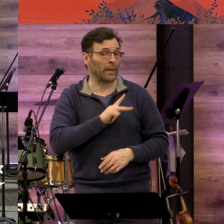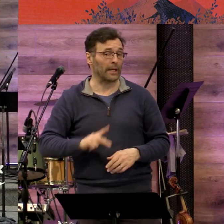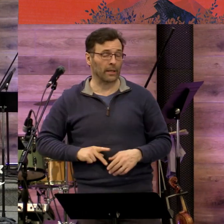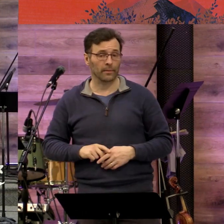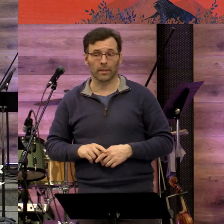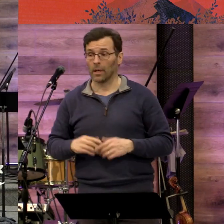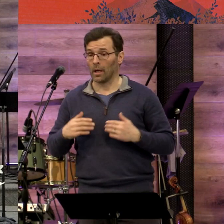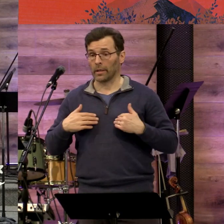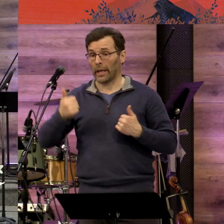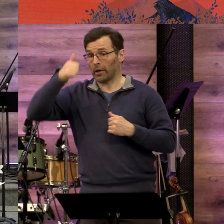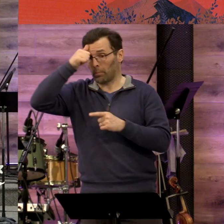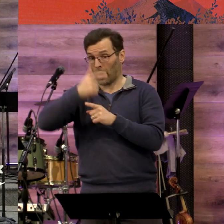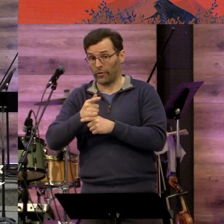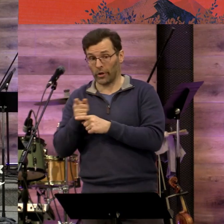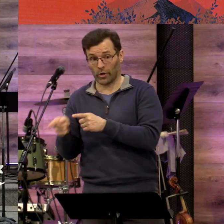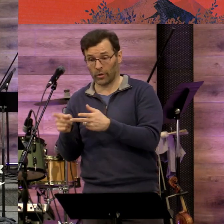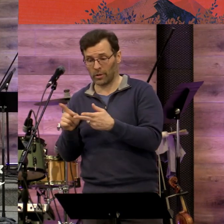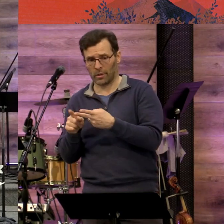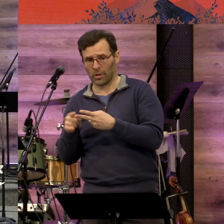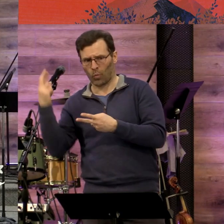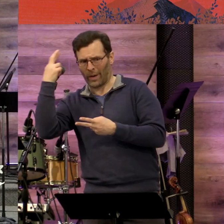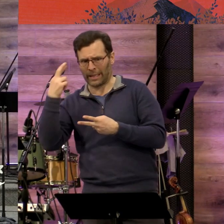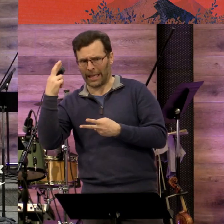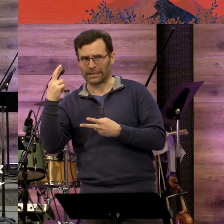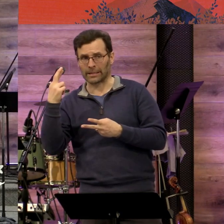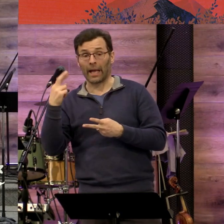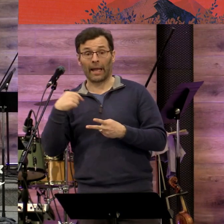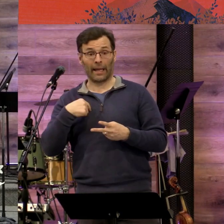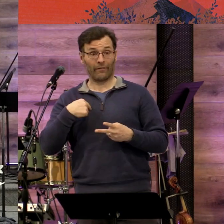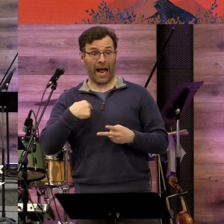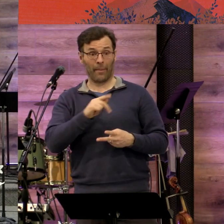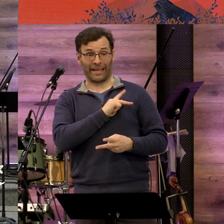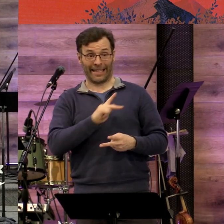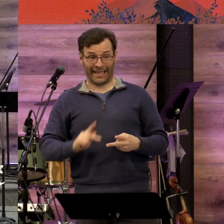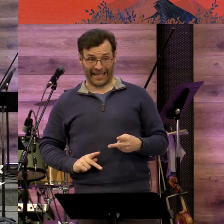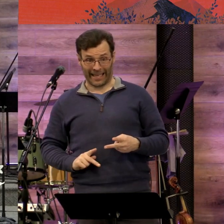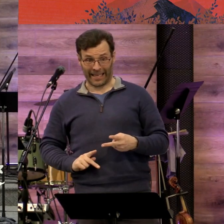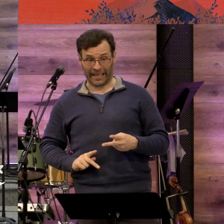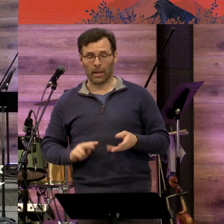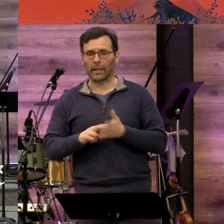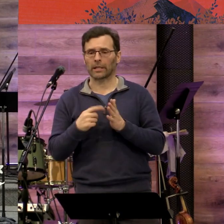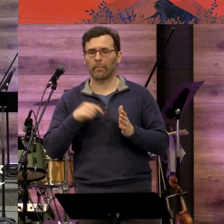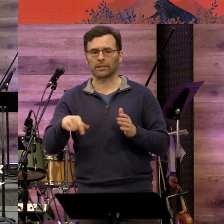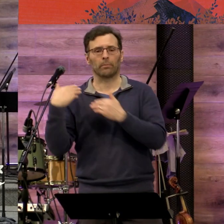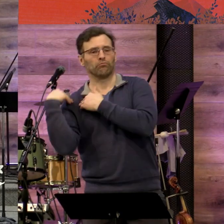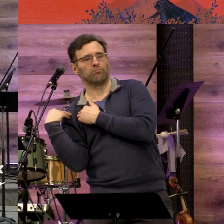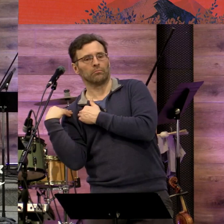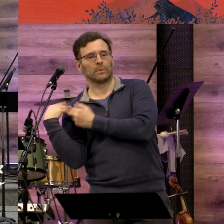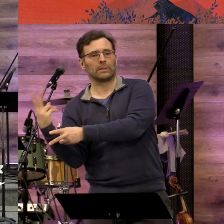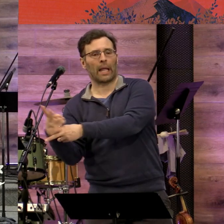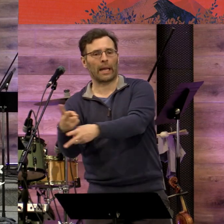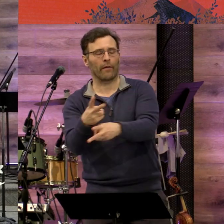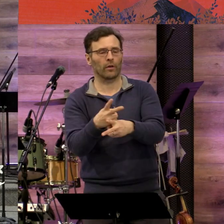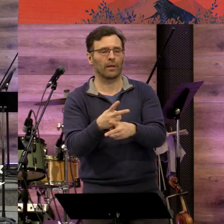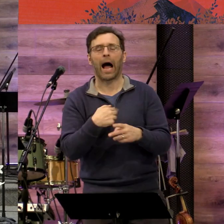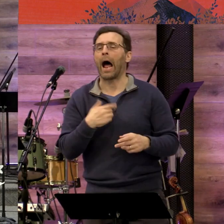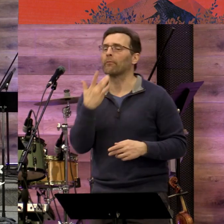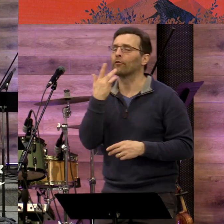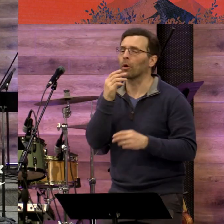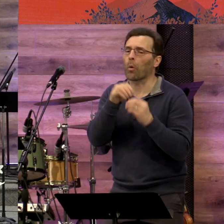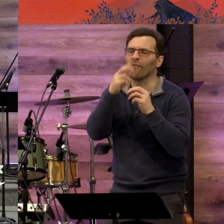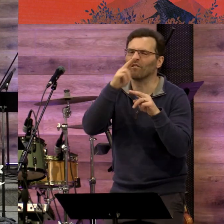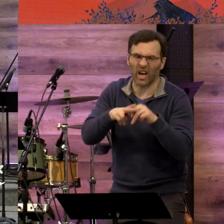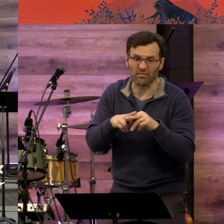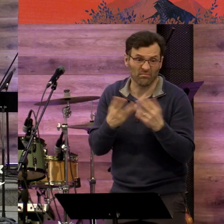See, the younger brother rightly realizes, wait a second, there's a responsibility that comes with being king, and I'd rather just have fun like a little